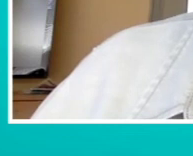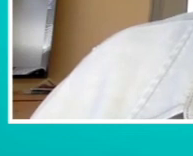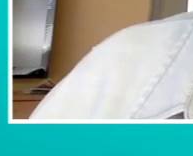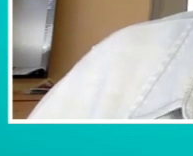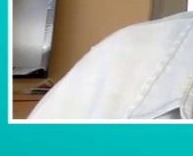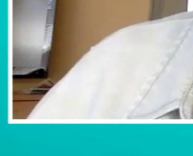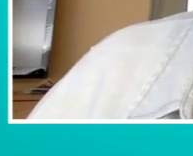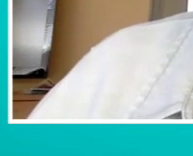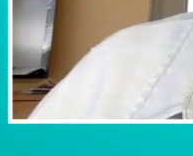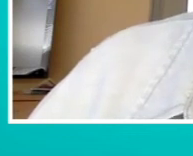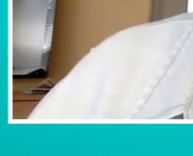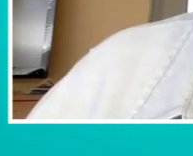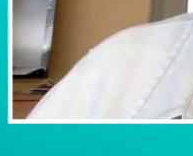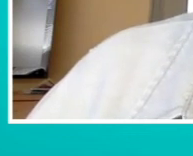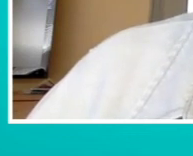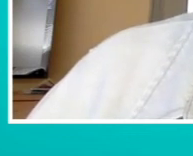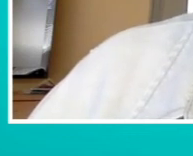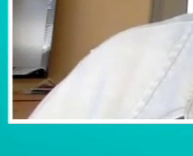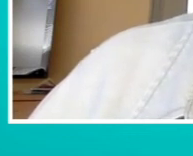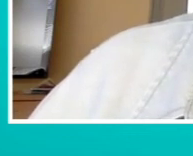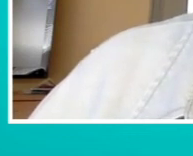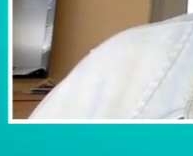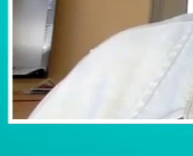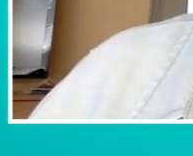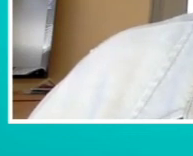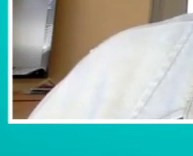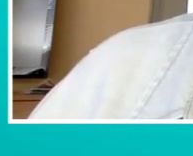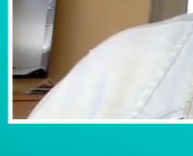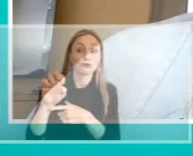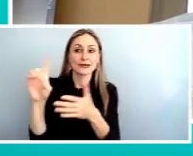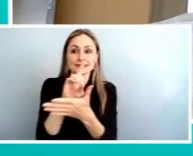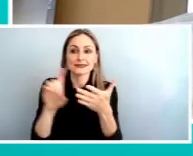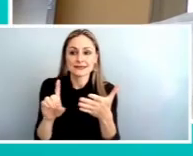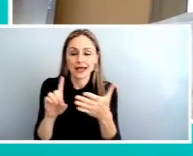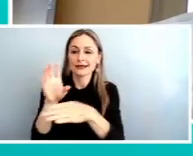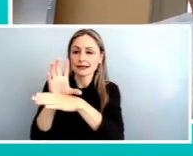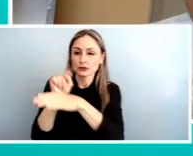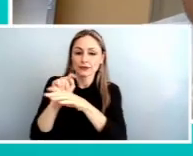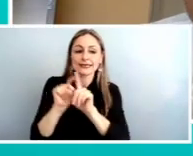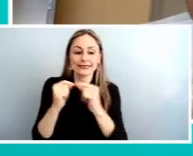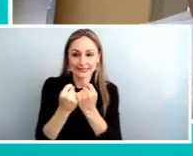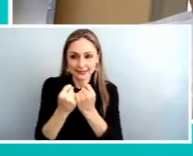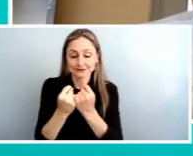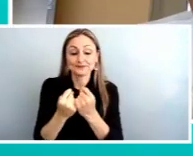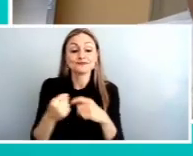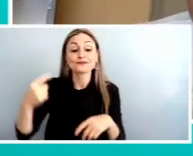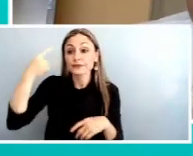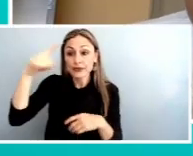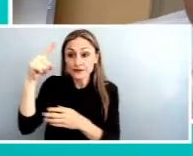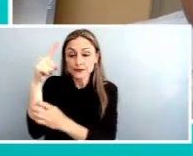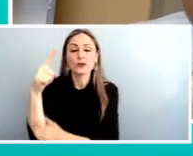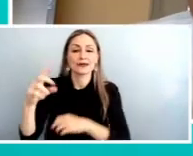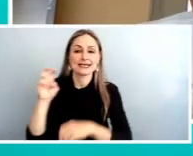of the Bus Network redesign consulting team for SEPTA.